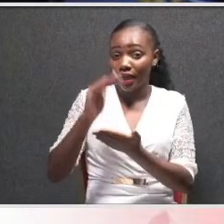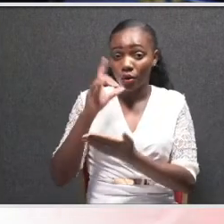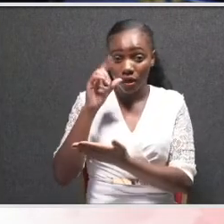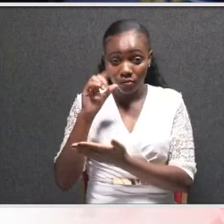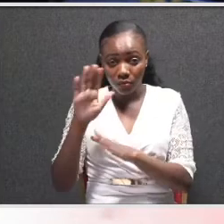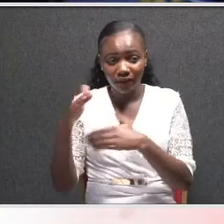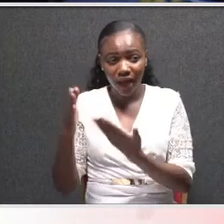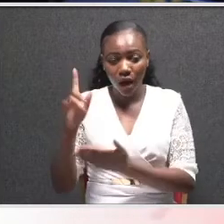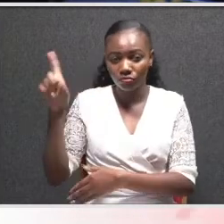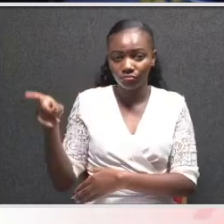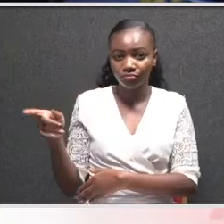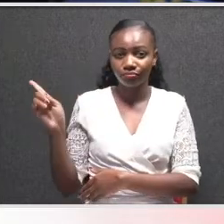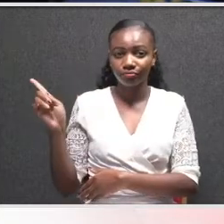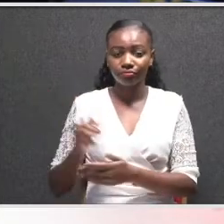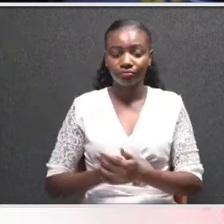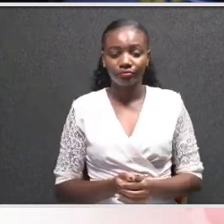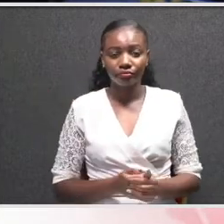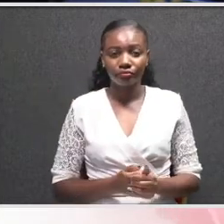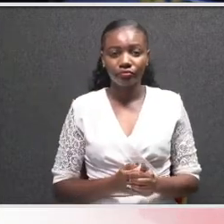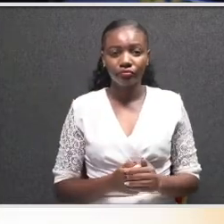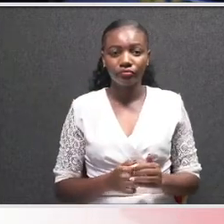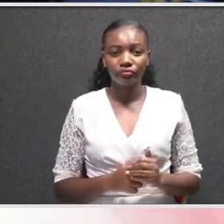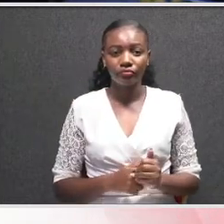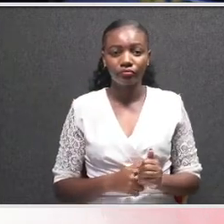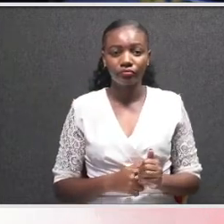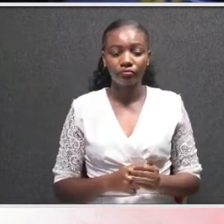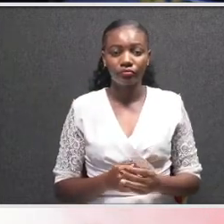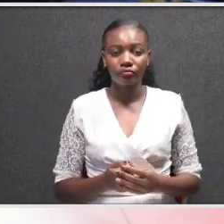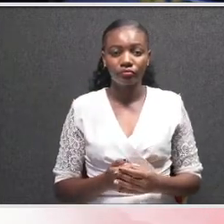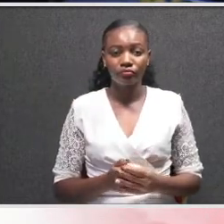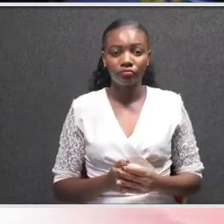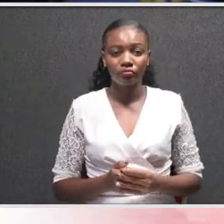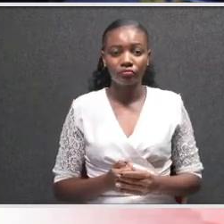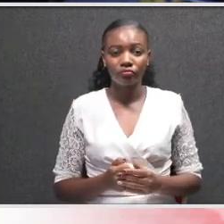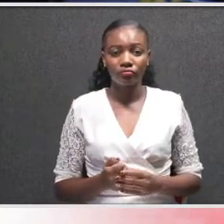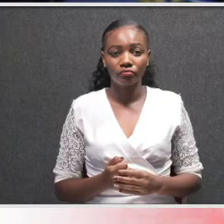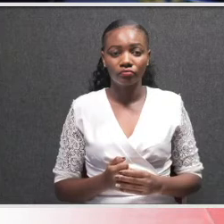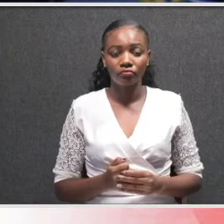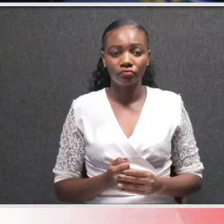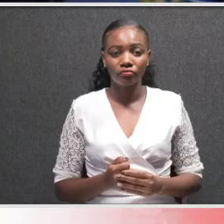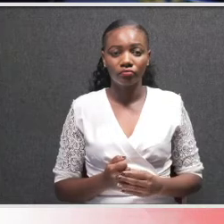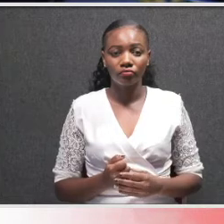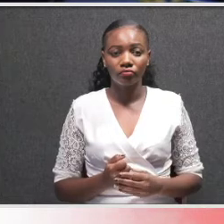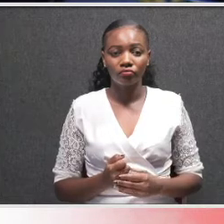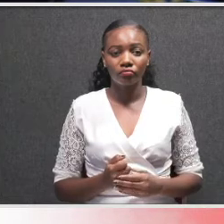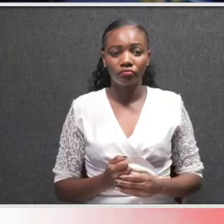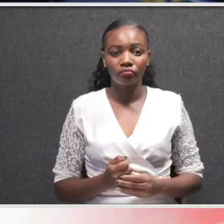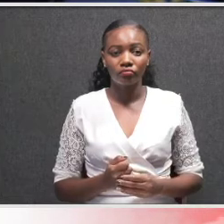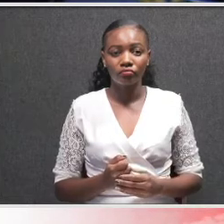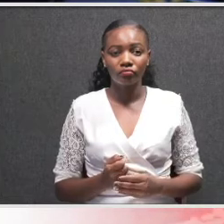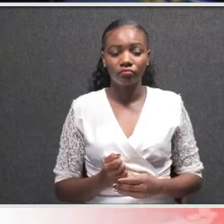retailing at 132 shillings, 113 shillings, and 108 shillings for Super